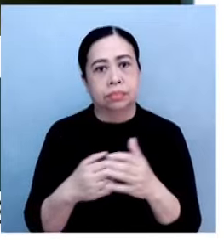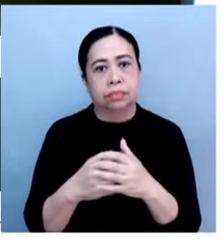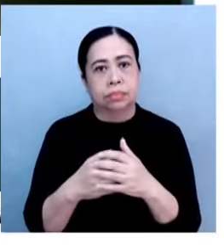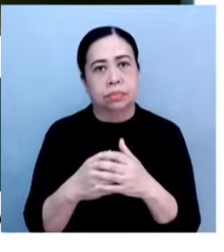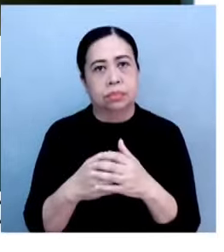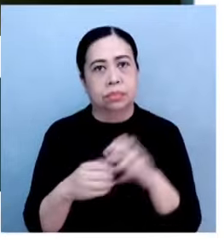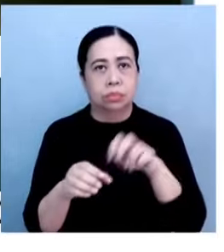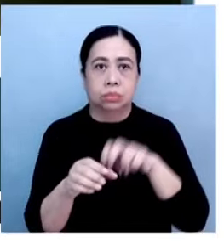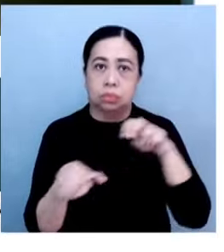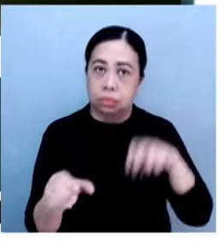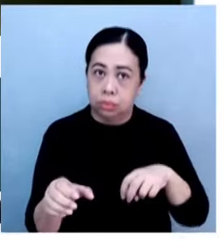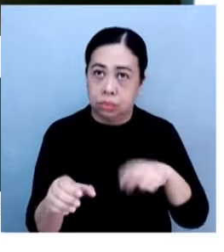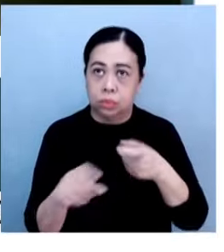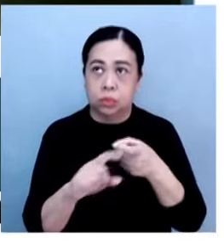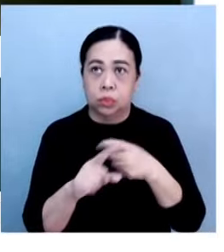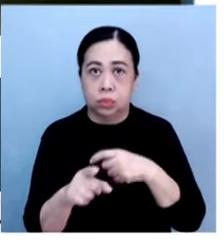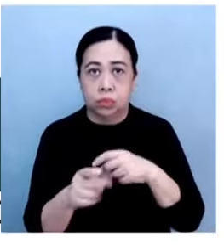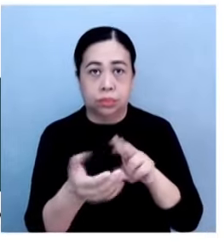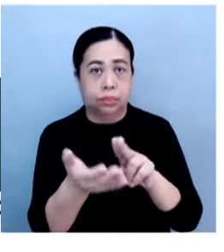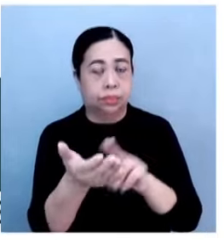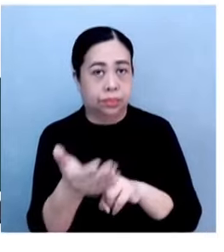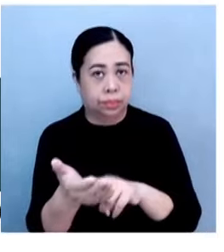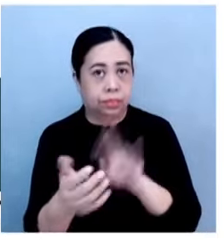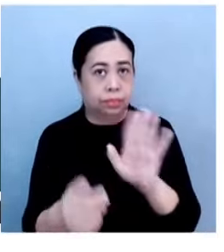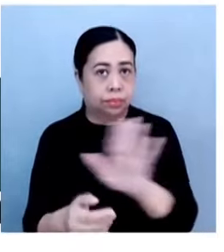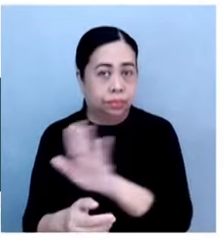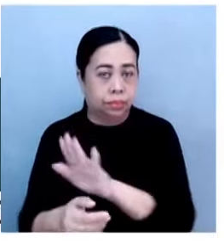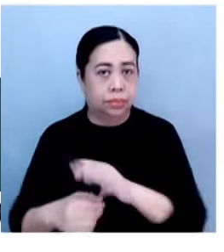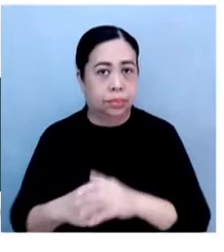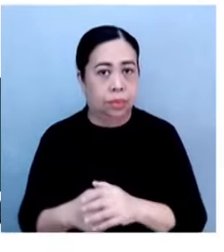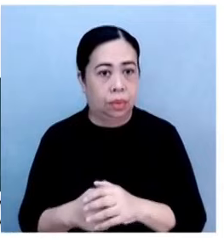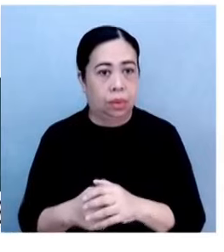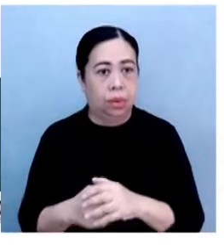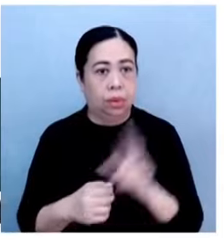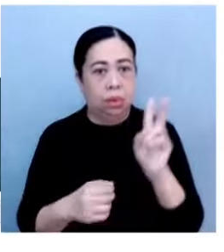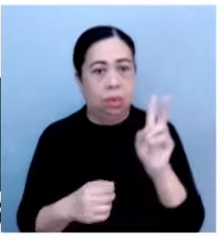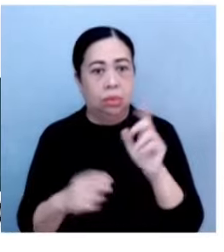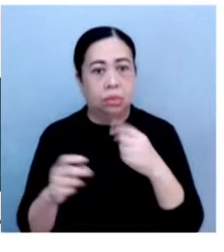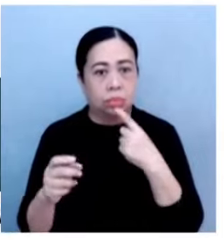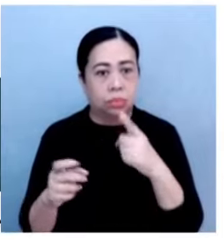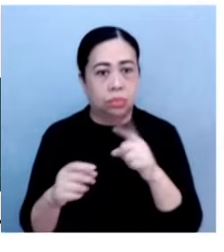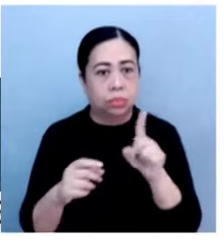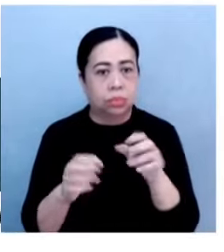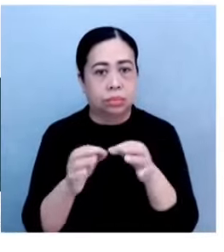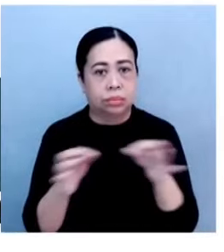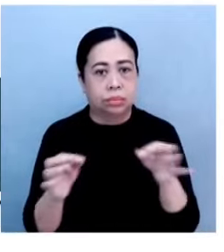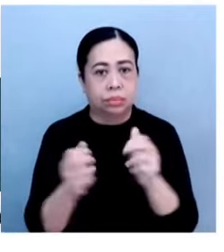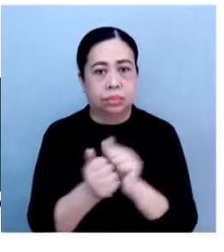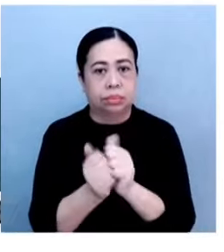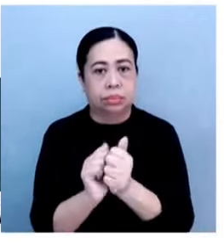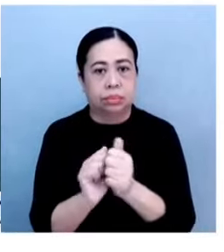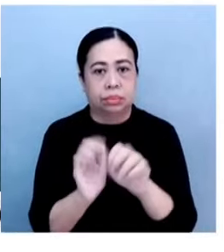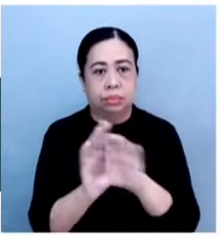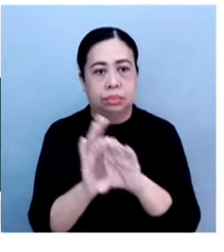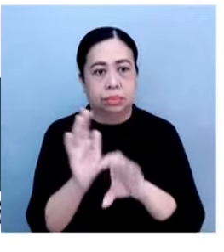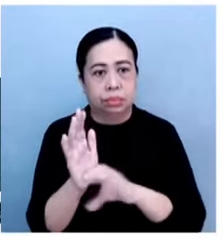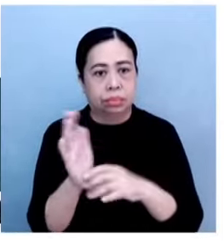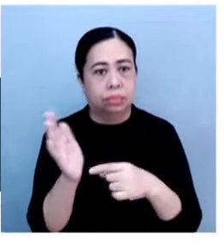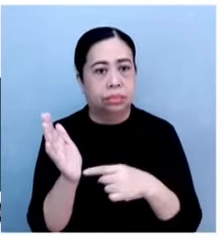mag-withdraw doon sa pinirmahan nila. Yung one-liner proposed amendment sa ating saligang batas, ito